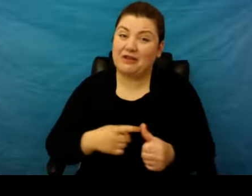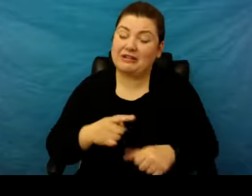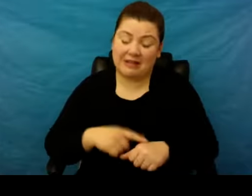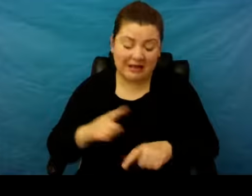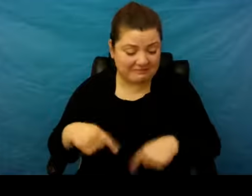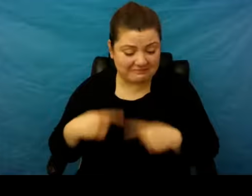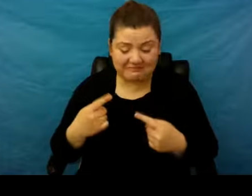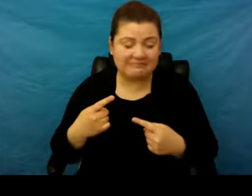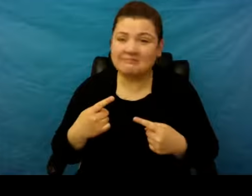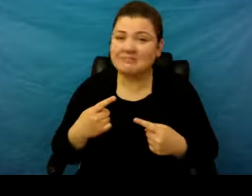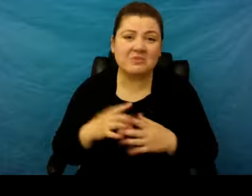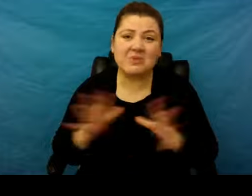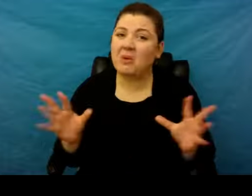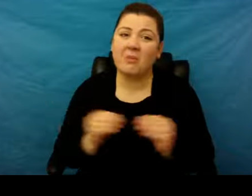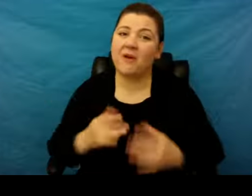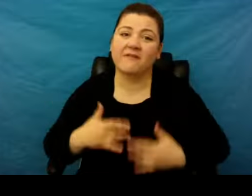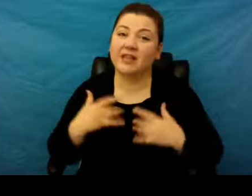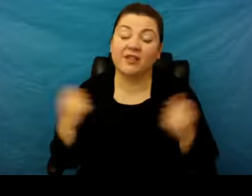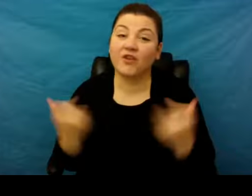I'm actually not scared.